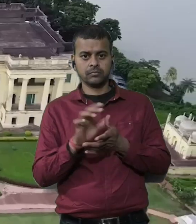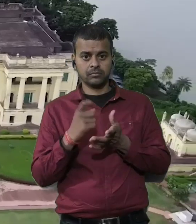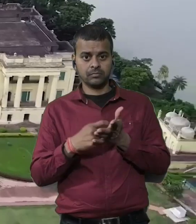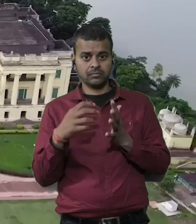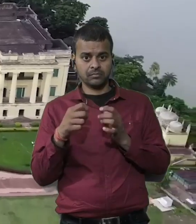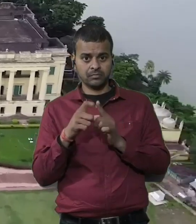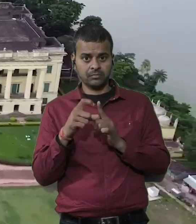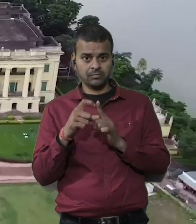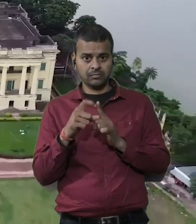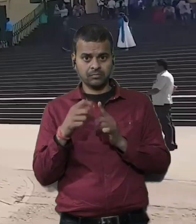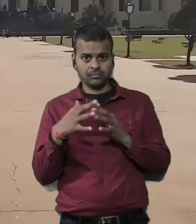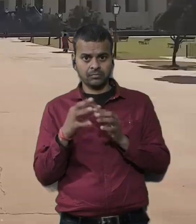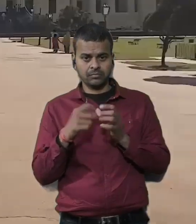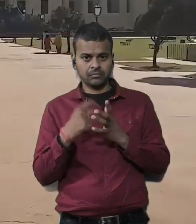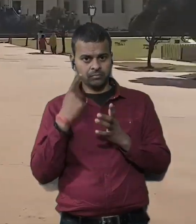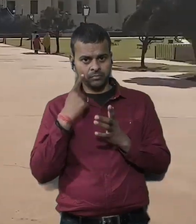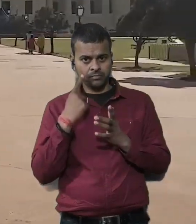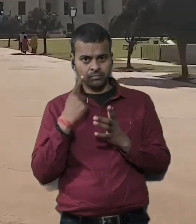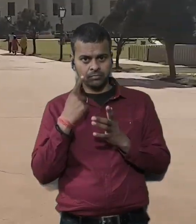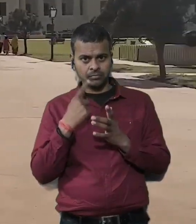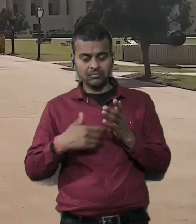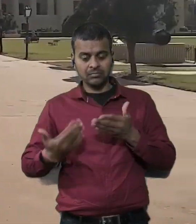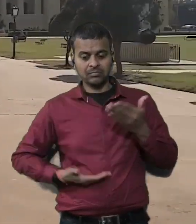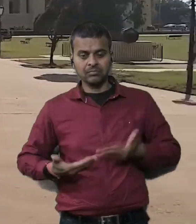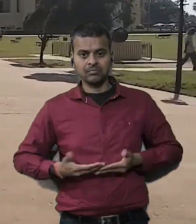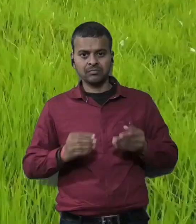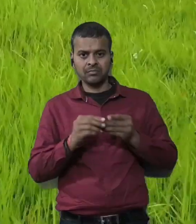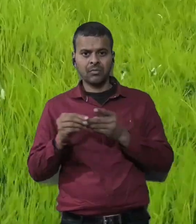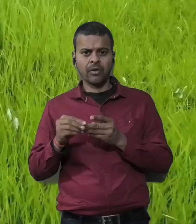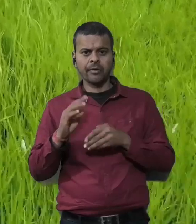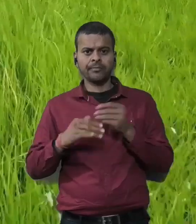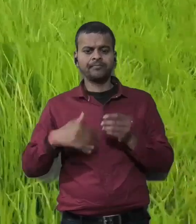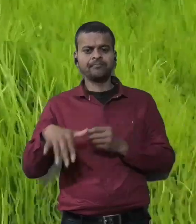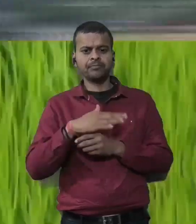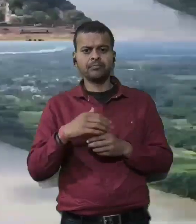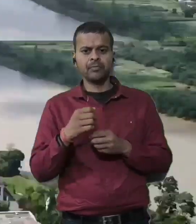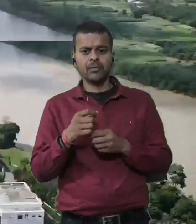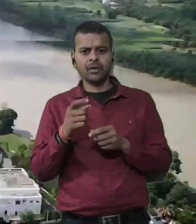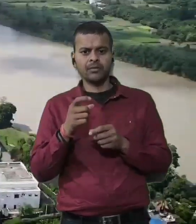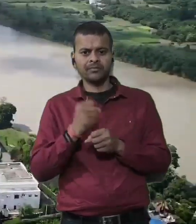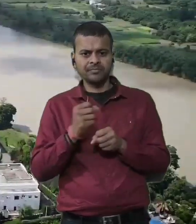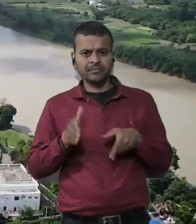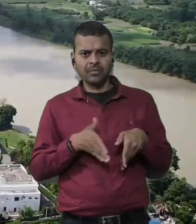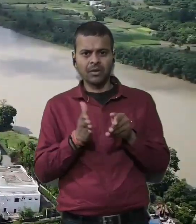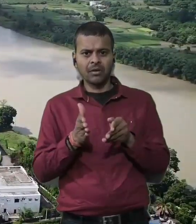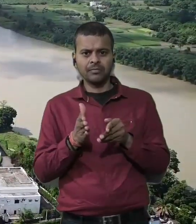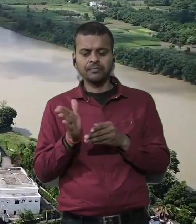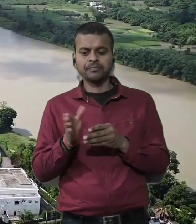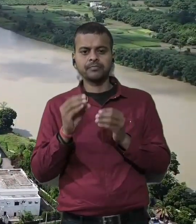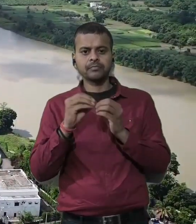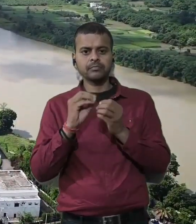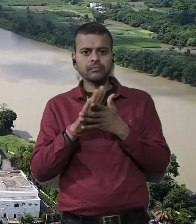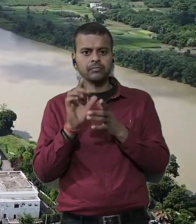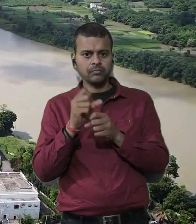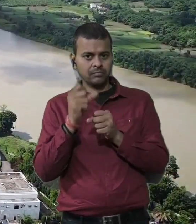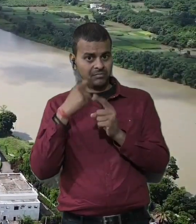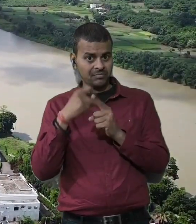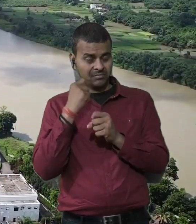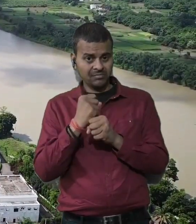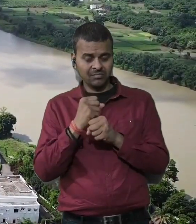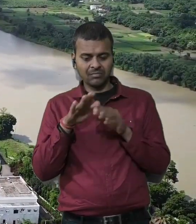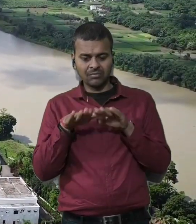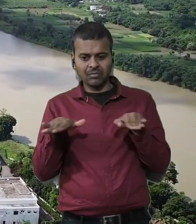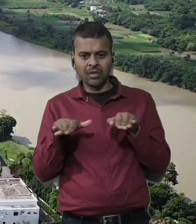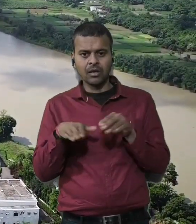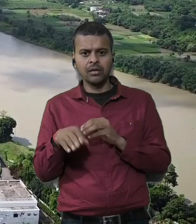Hajardwari Palace is situated on the bank of Bhagirathi, distributary of Ganga, in the historical city of Murshidabad in